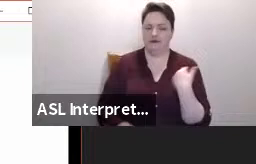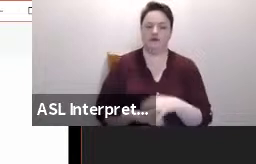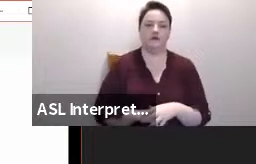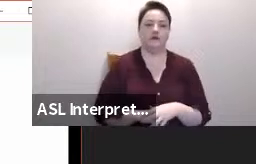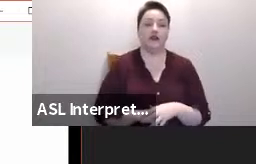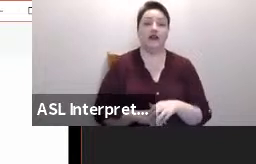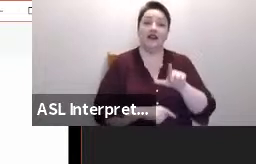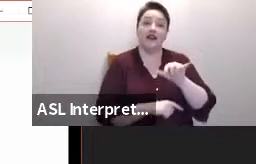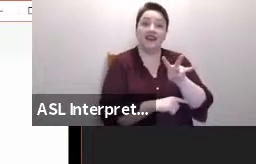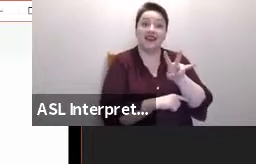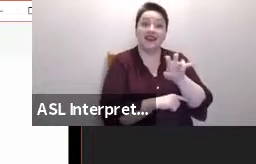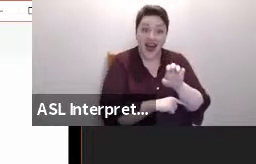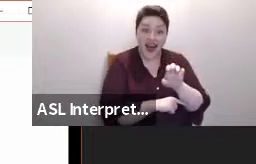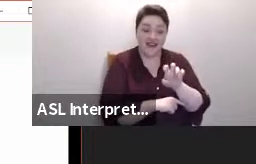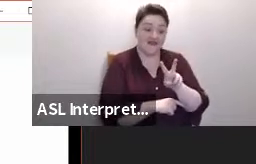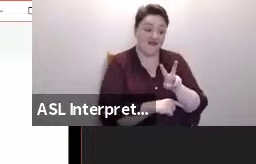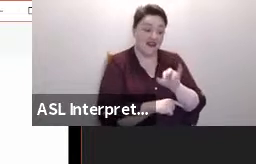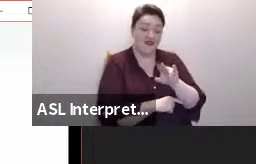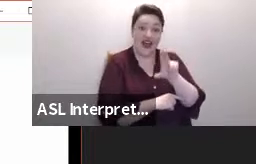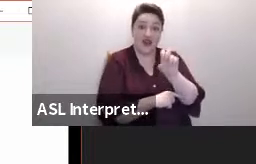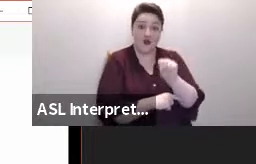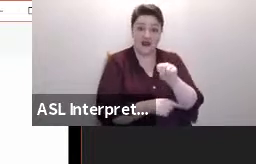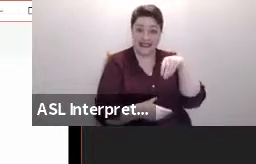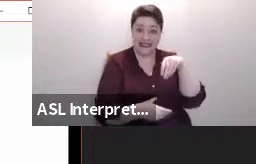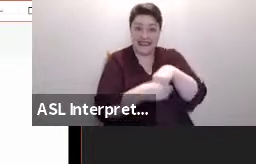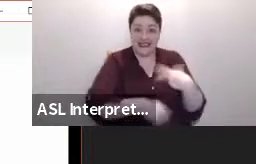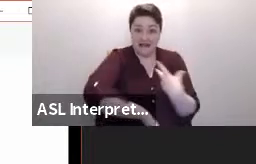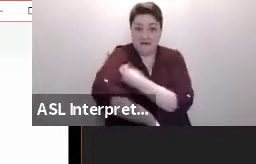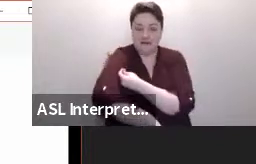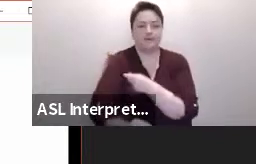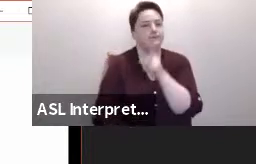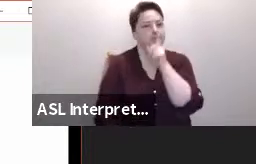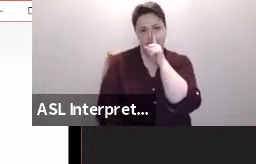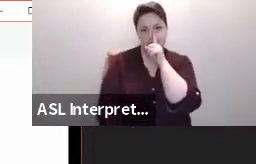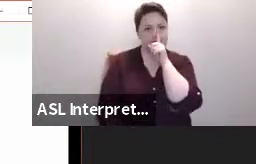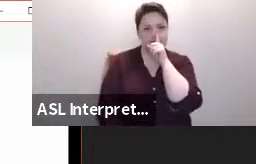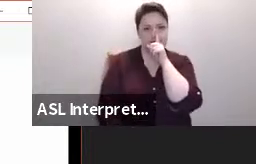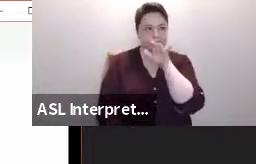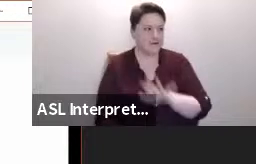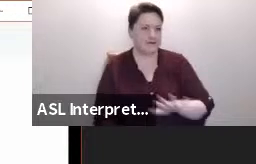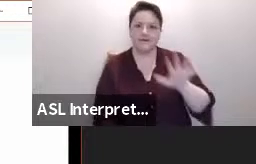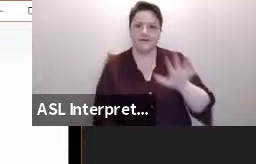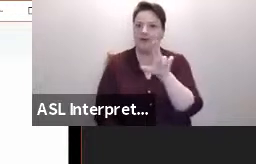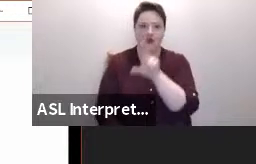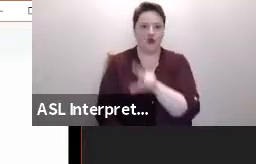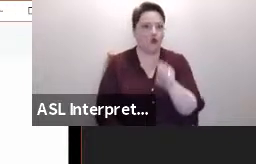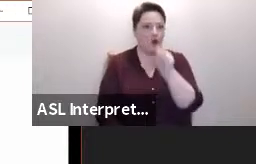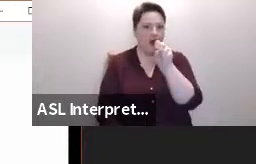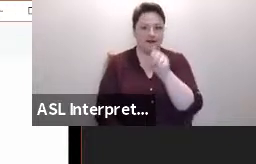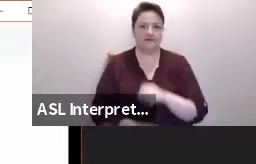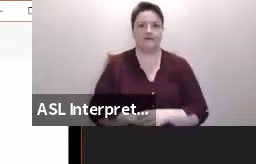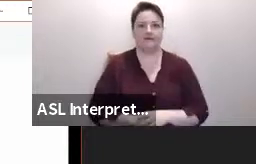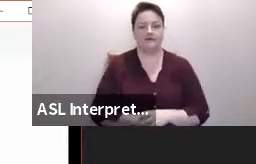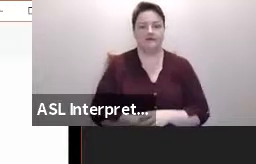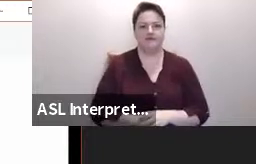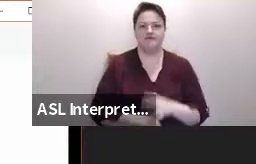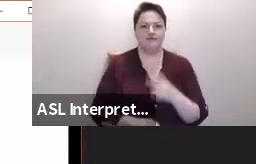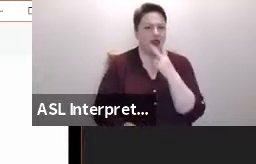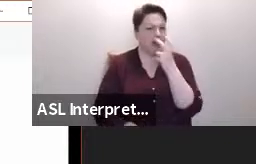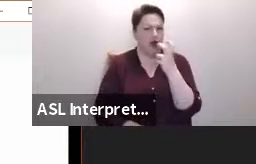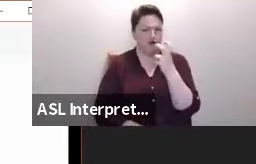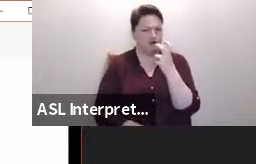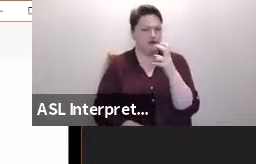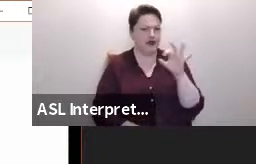live attenuated vaccines in this country. And I don't think any will be approved by